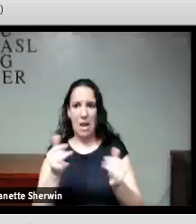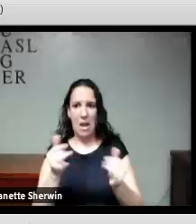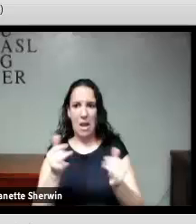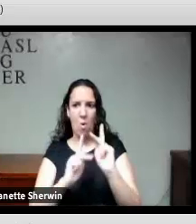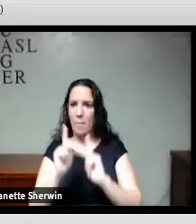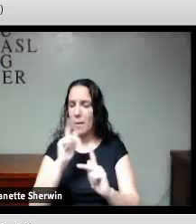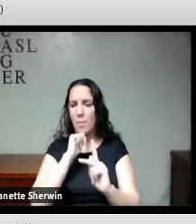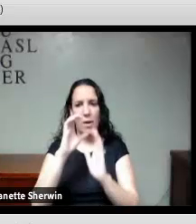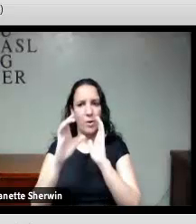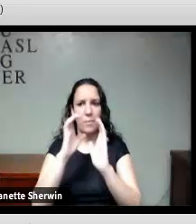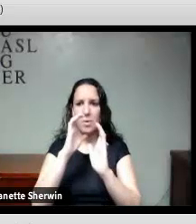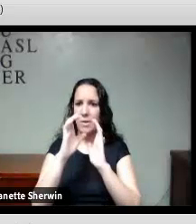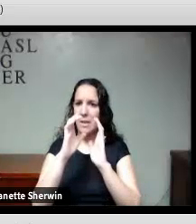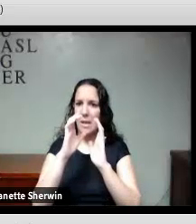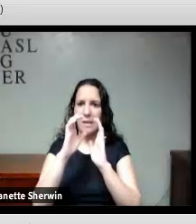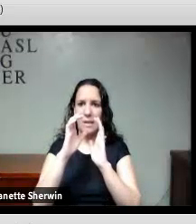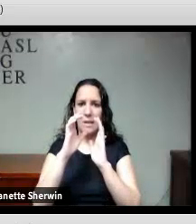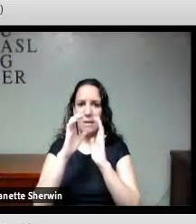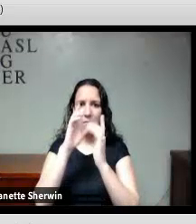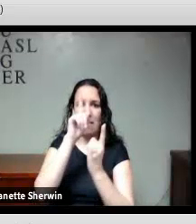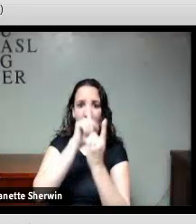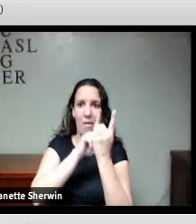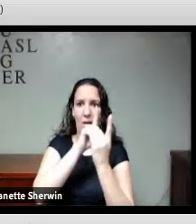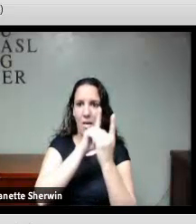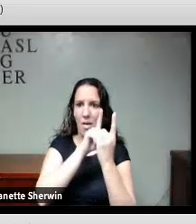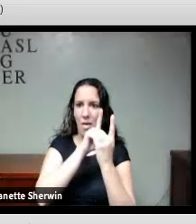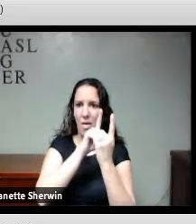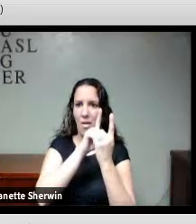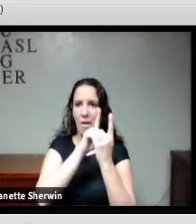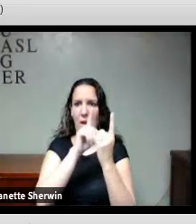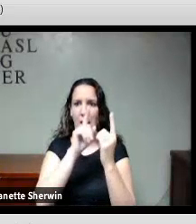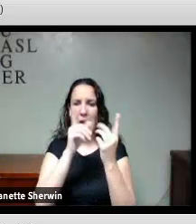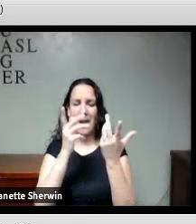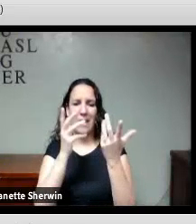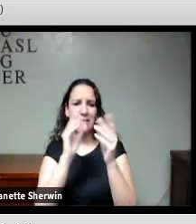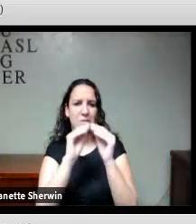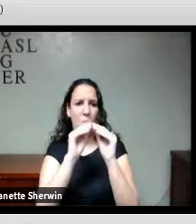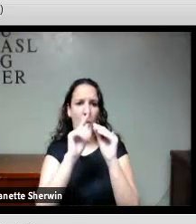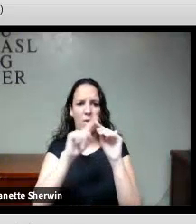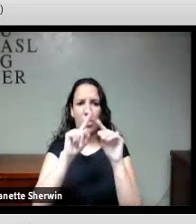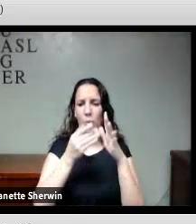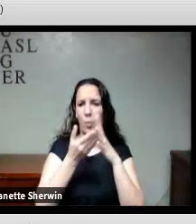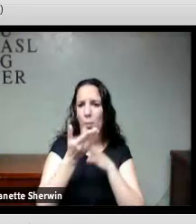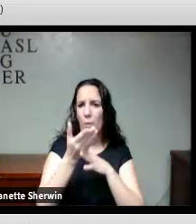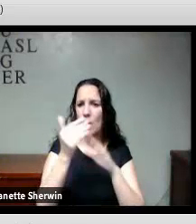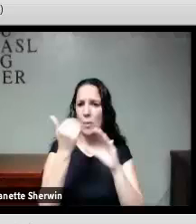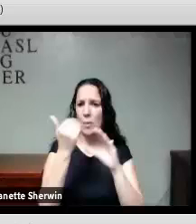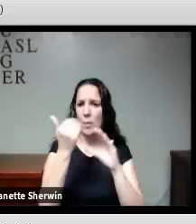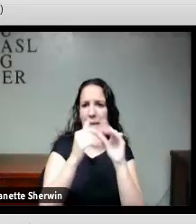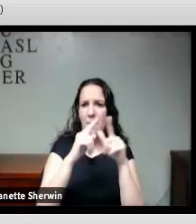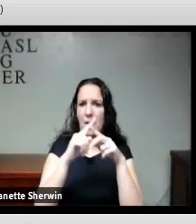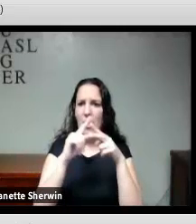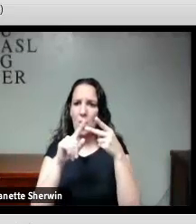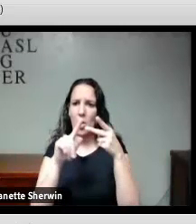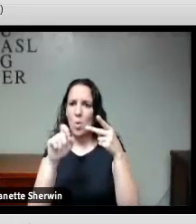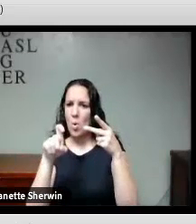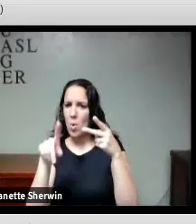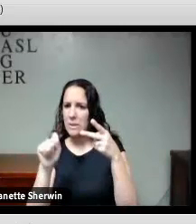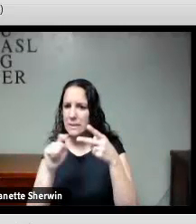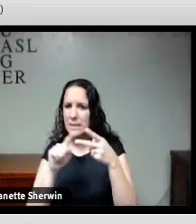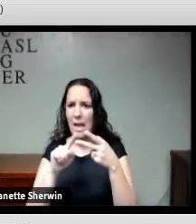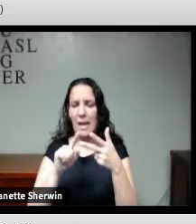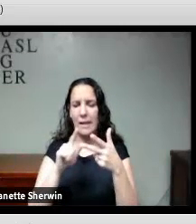face to face, it's becoming less and less obvious that somebody might actually appreciate you or be